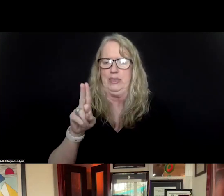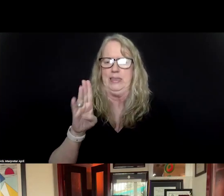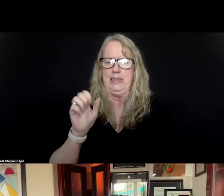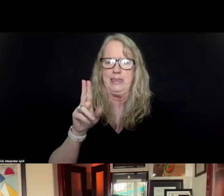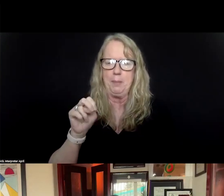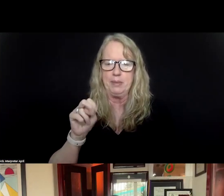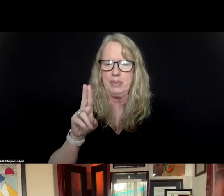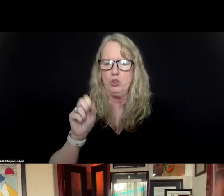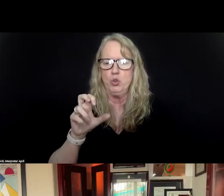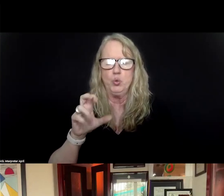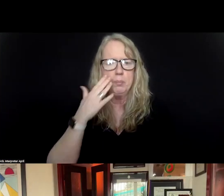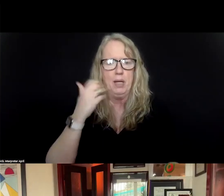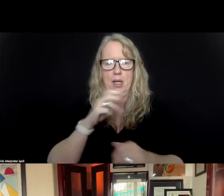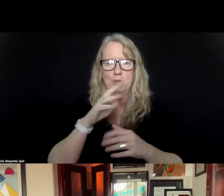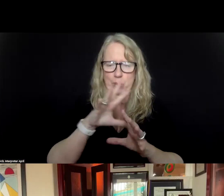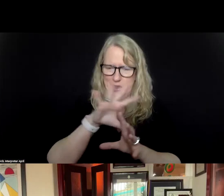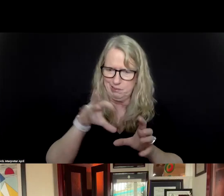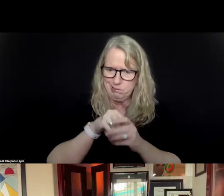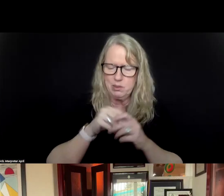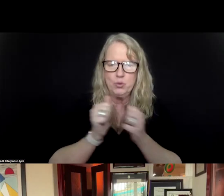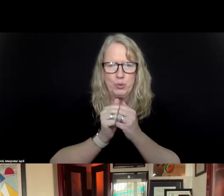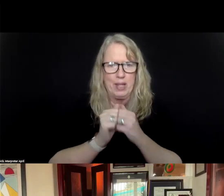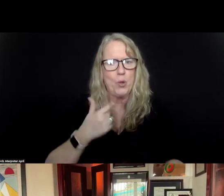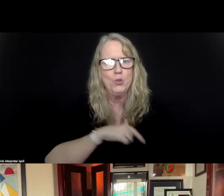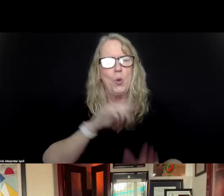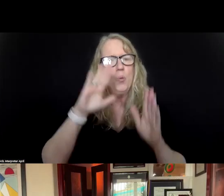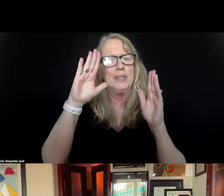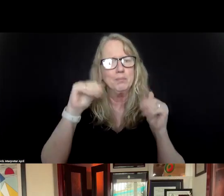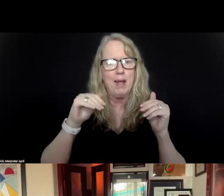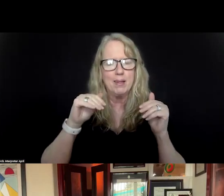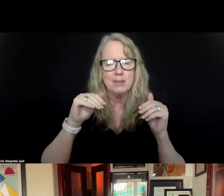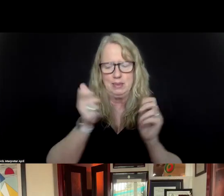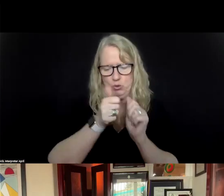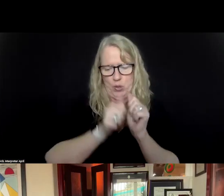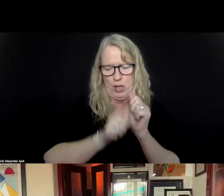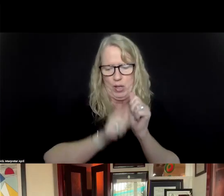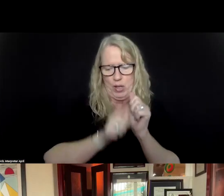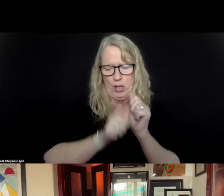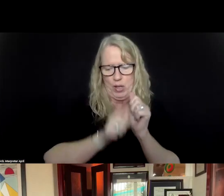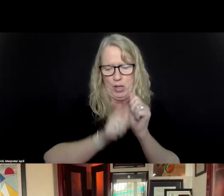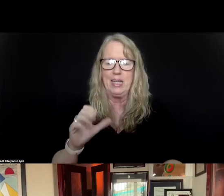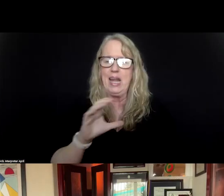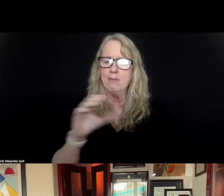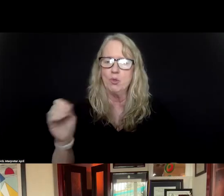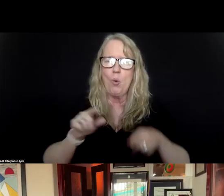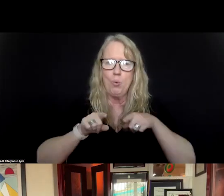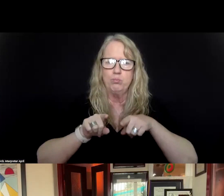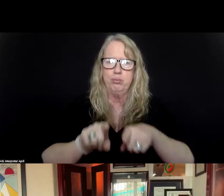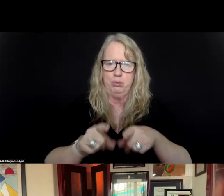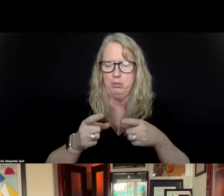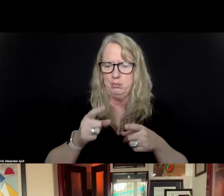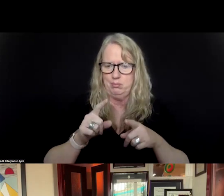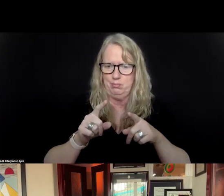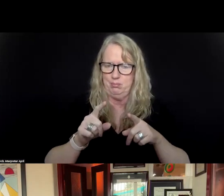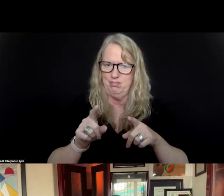do it all together. But yeah, we expect that every patient could have a co-occurring needs. And